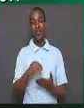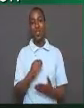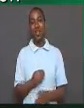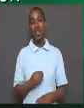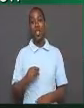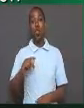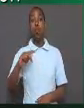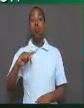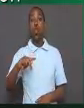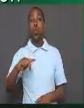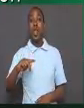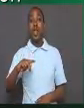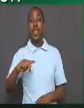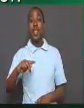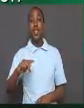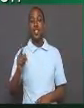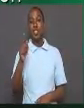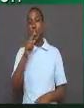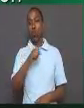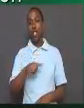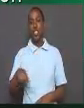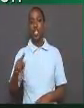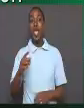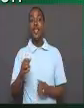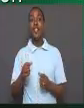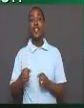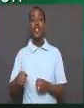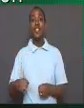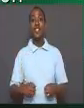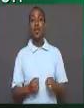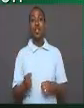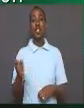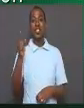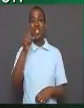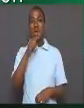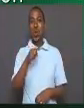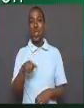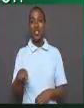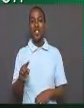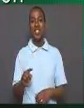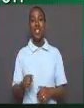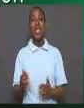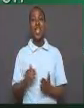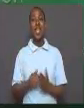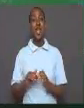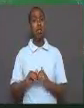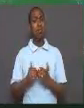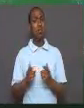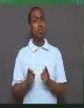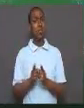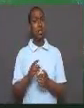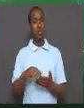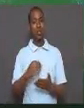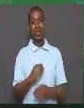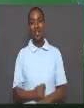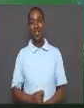pulmonary and systemic. We will also learn how they connect. Shall